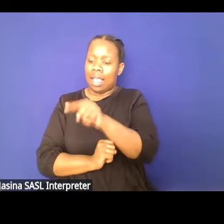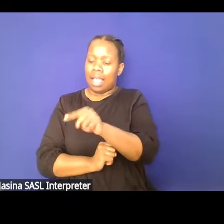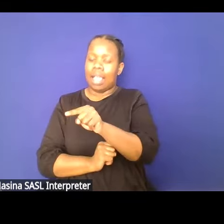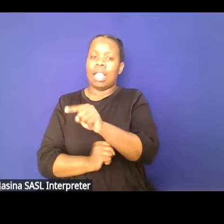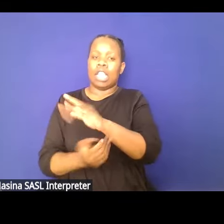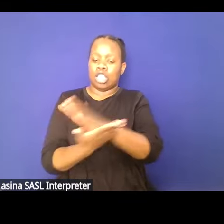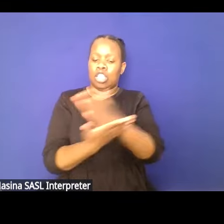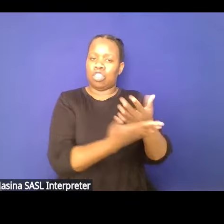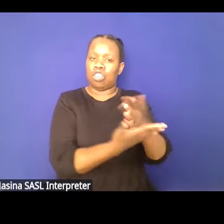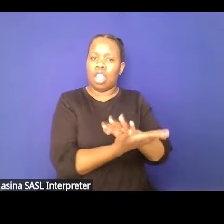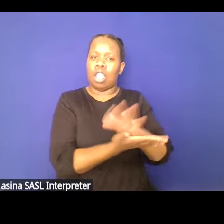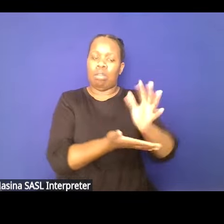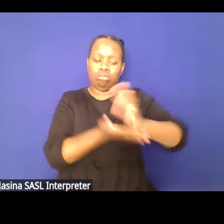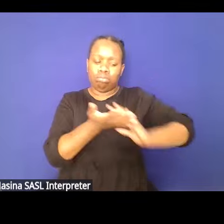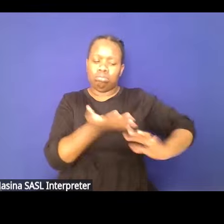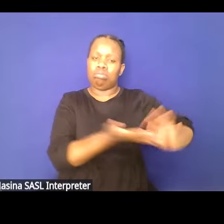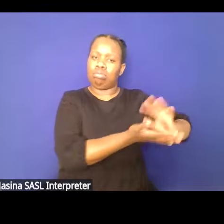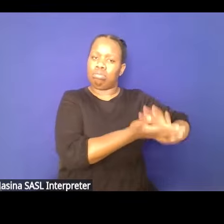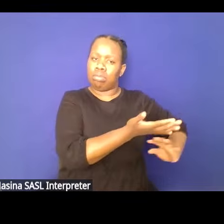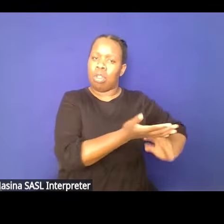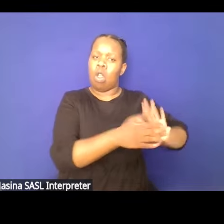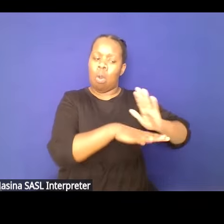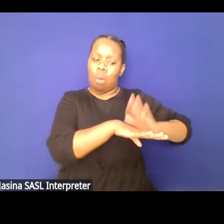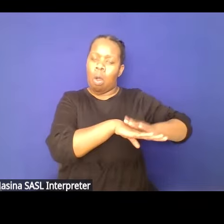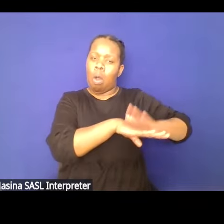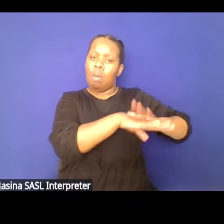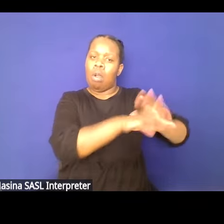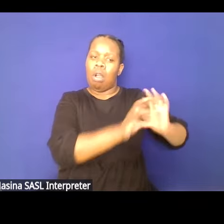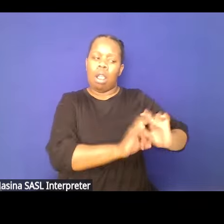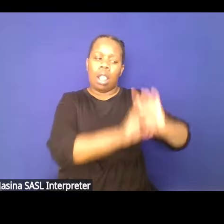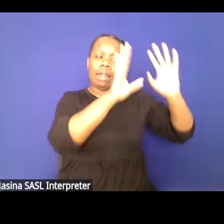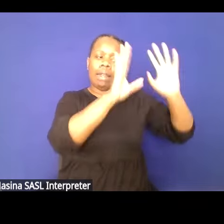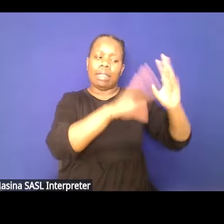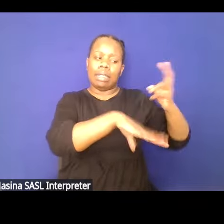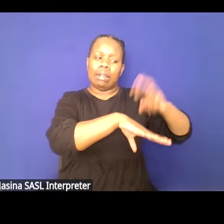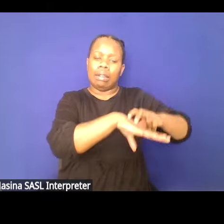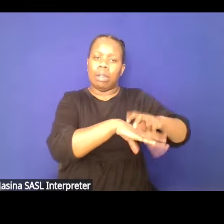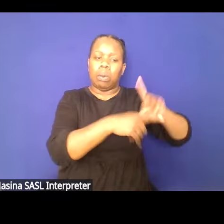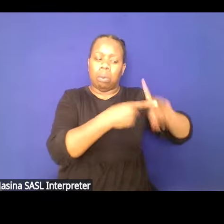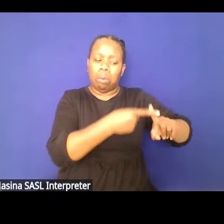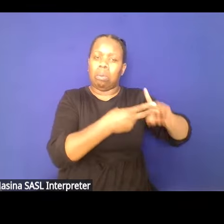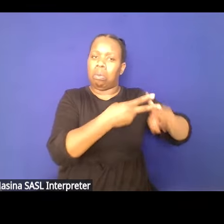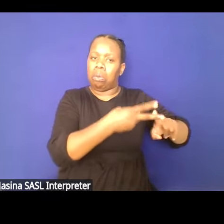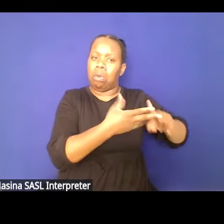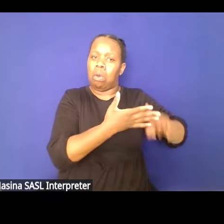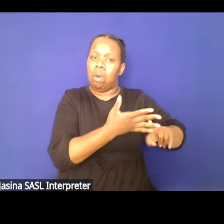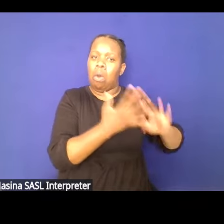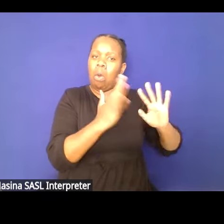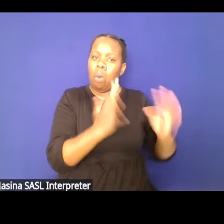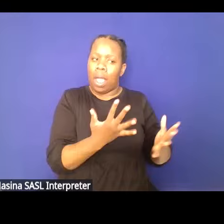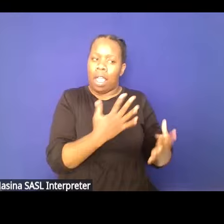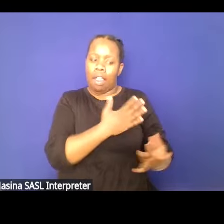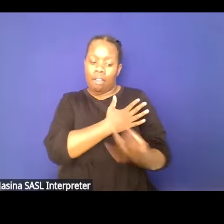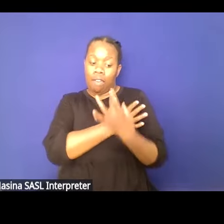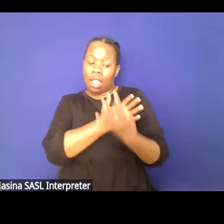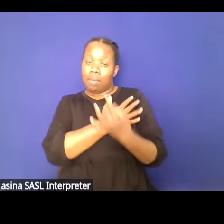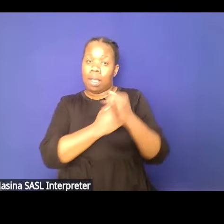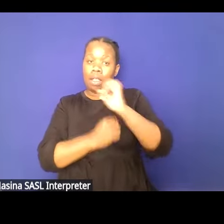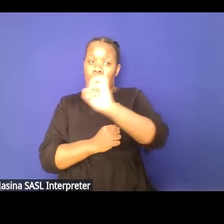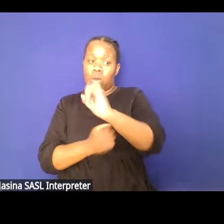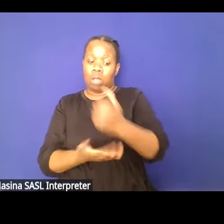and tell us where more clarity is needed. Your feedback helps us improve